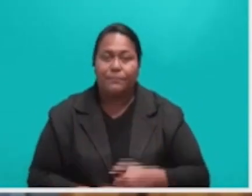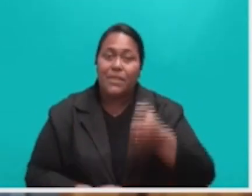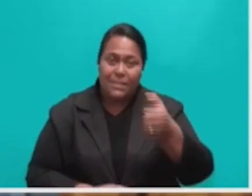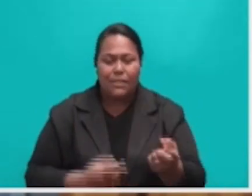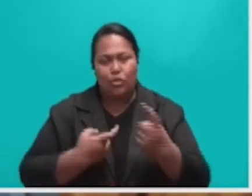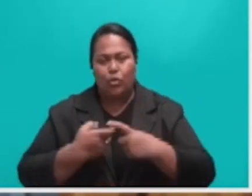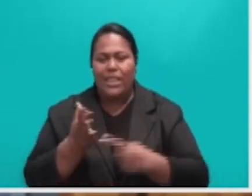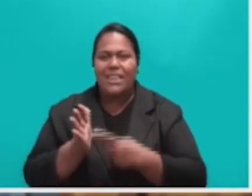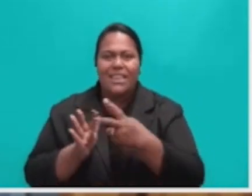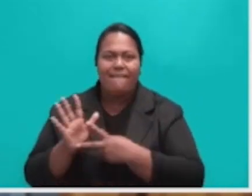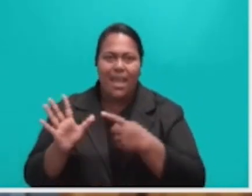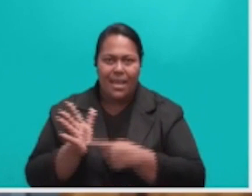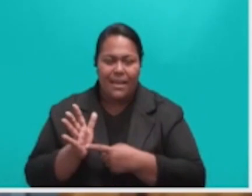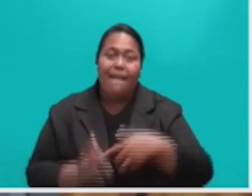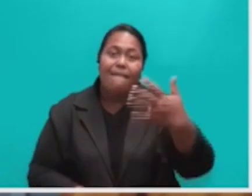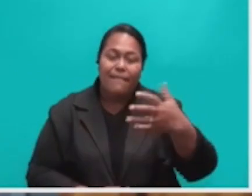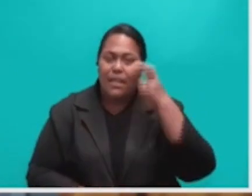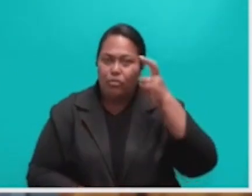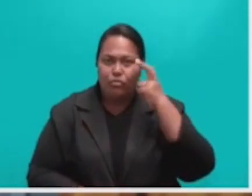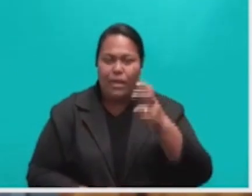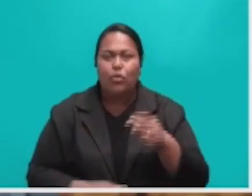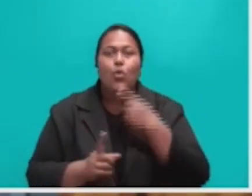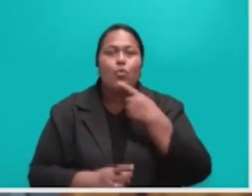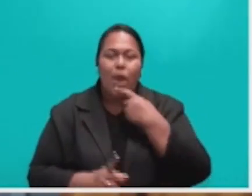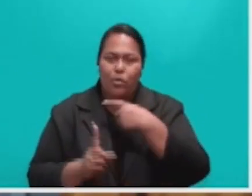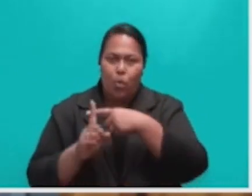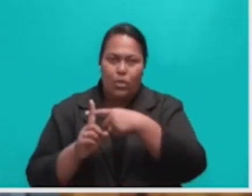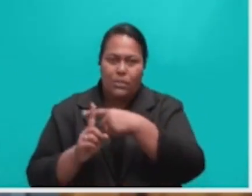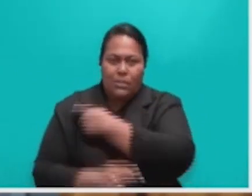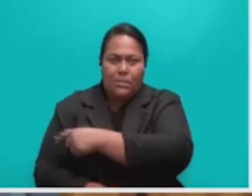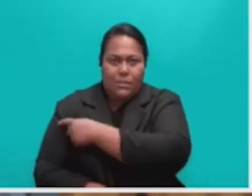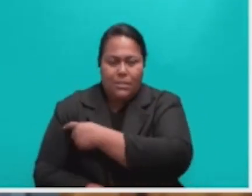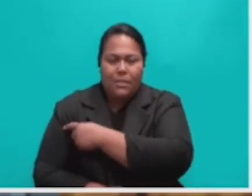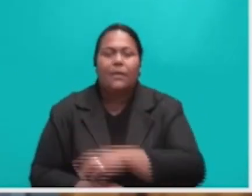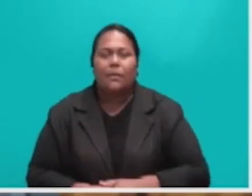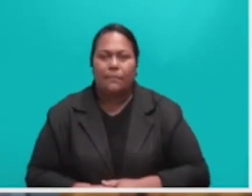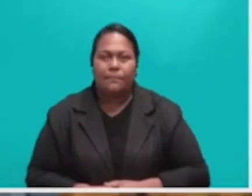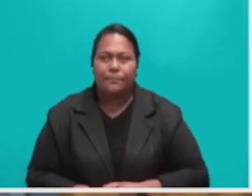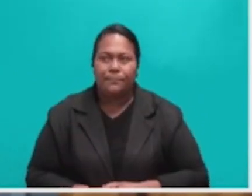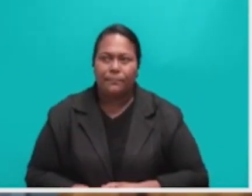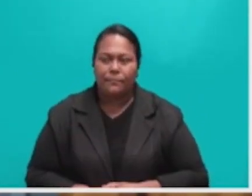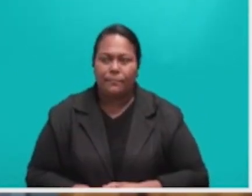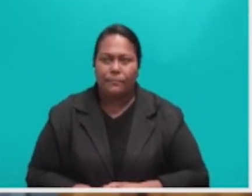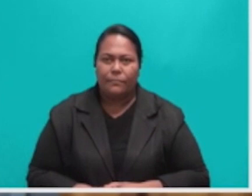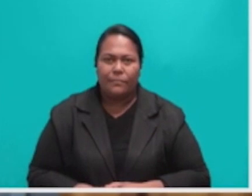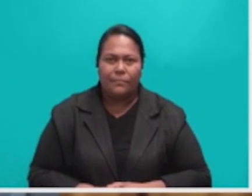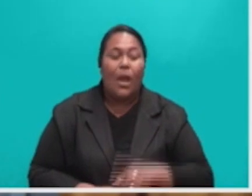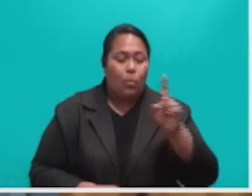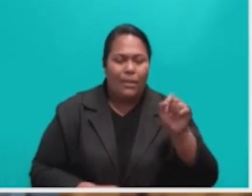joined TVET. 15 were trained by Red Cross. And once trained, there are pathways identified for job